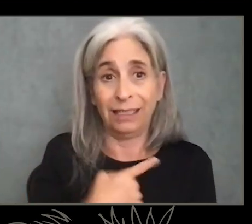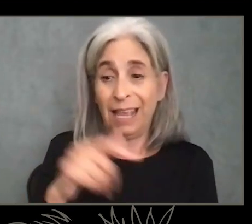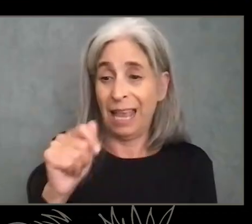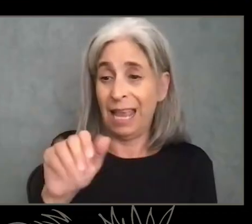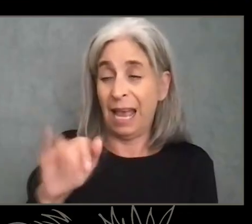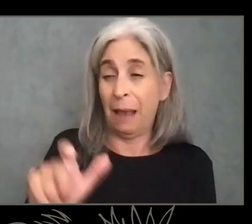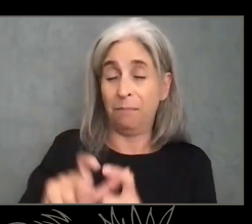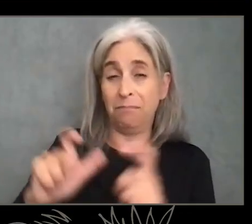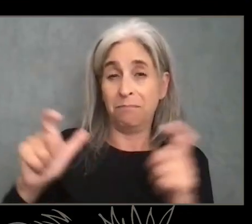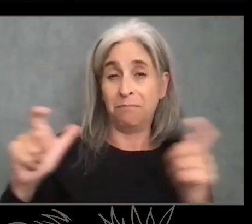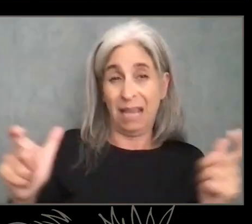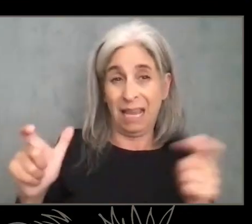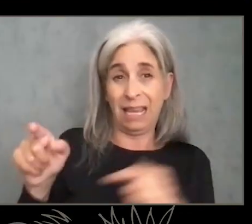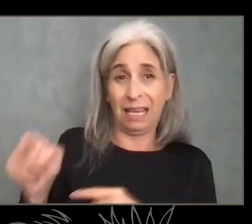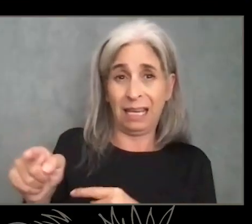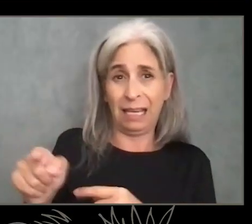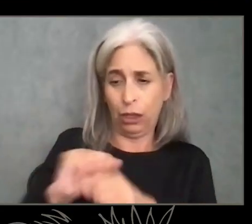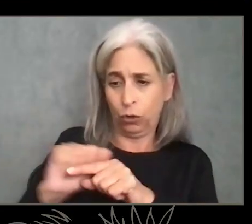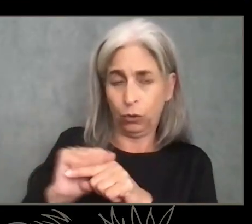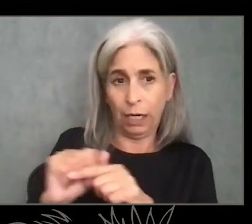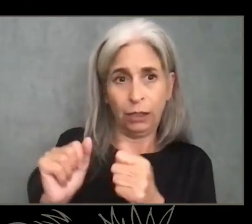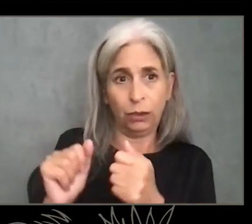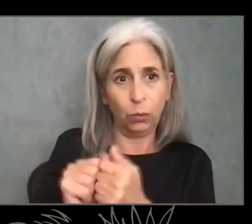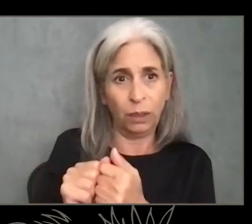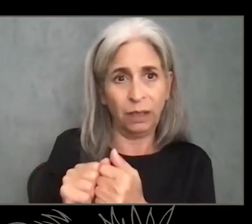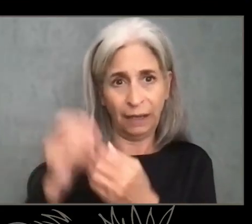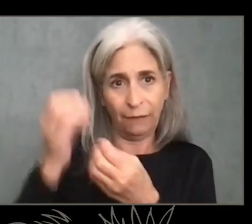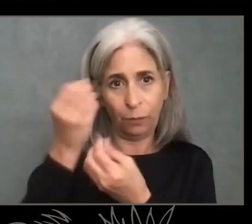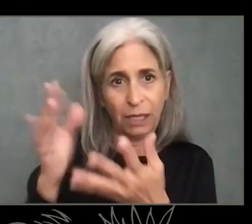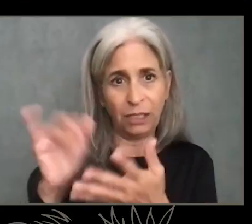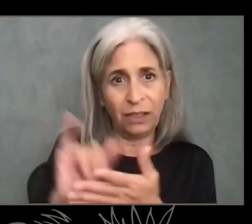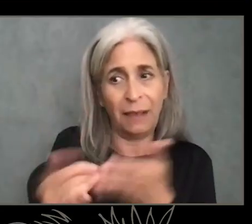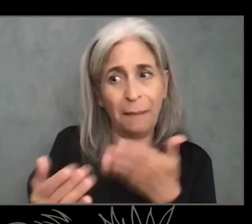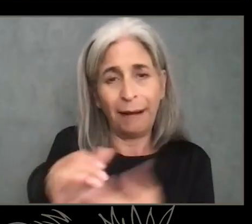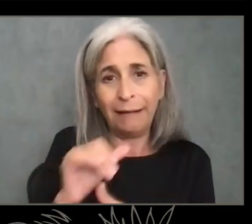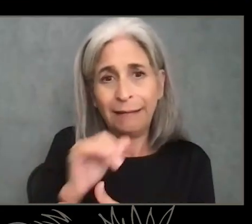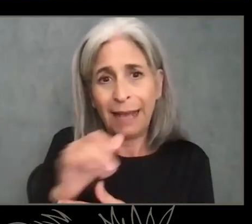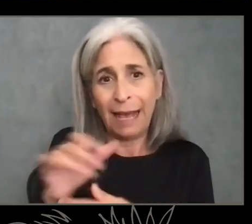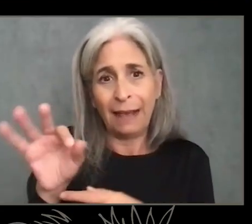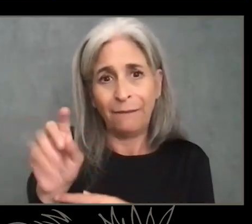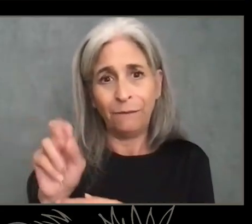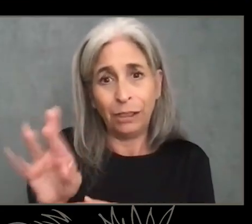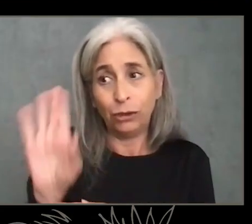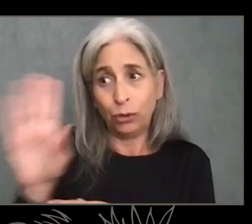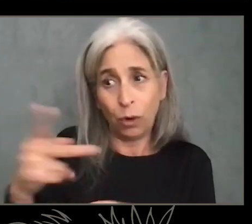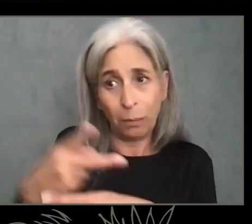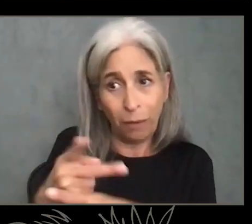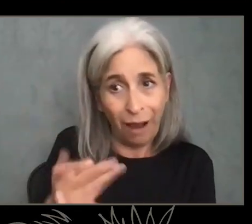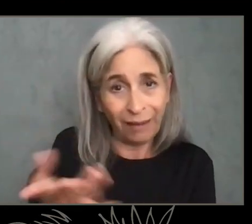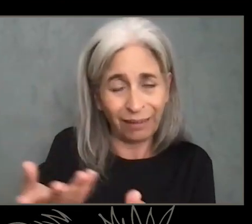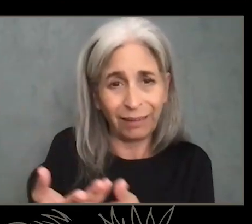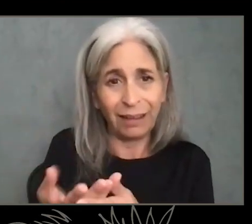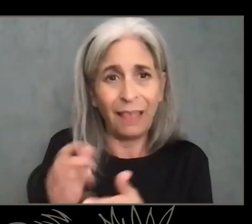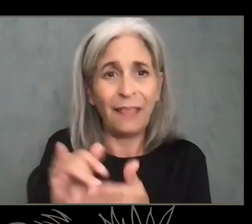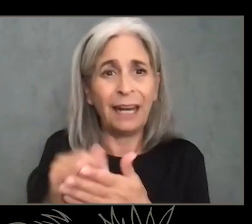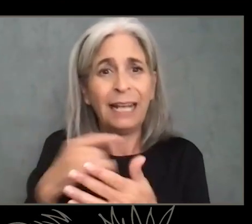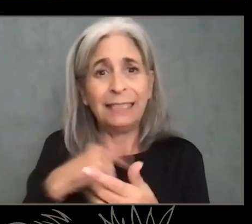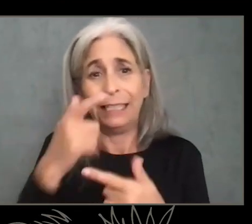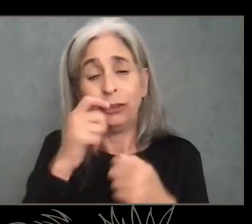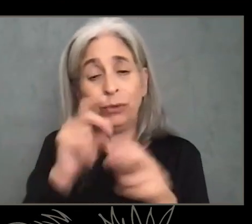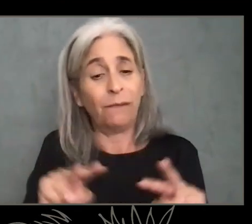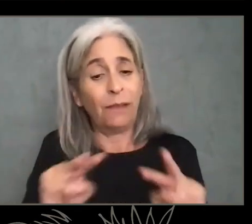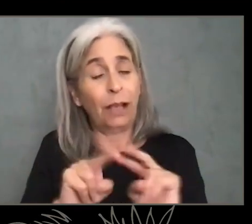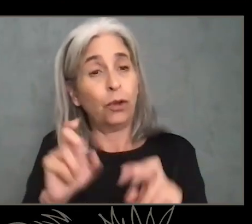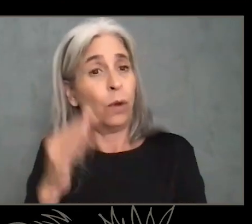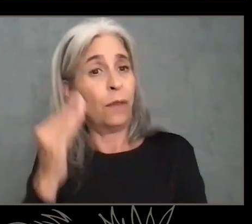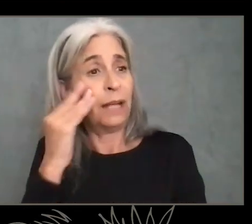are trained with information that might not feature your product which has an interesting value, or